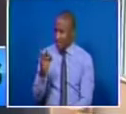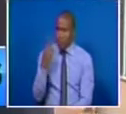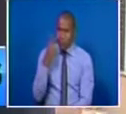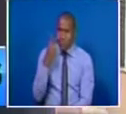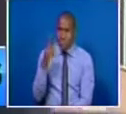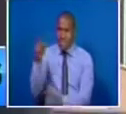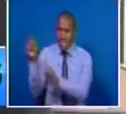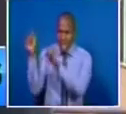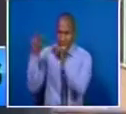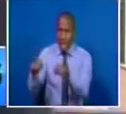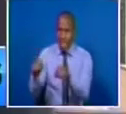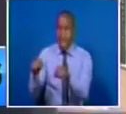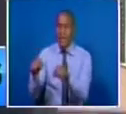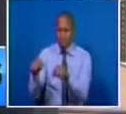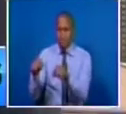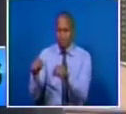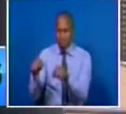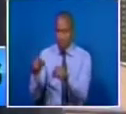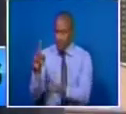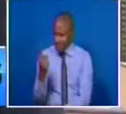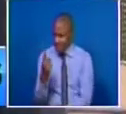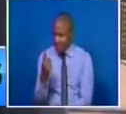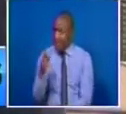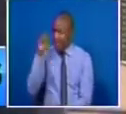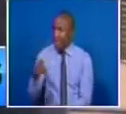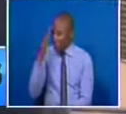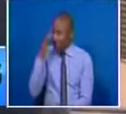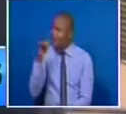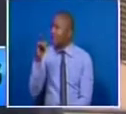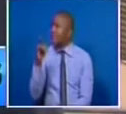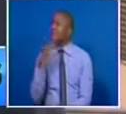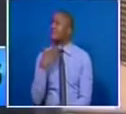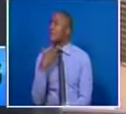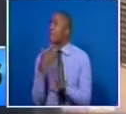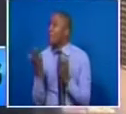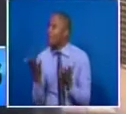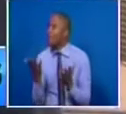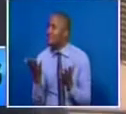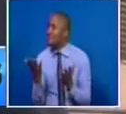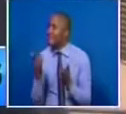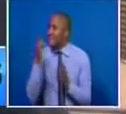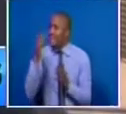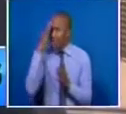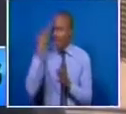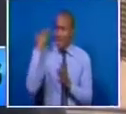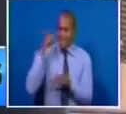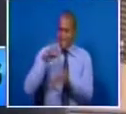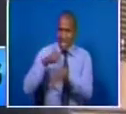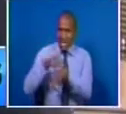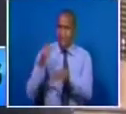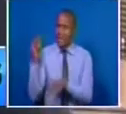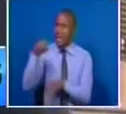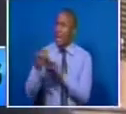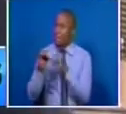them here today for me is, first of all, I need to know what they stand for, and I need to know if they realize the last time by them not showing